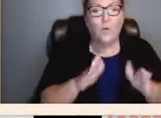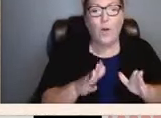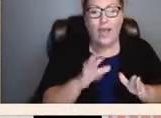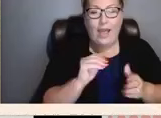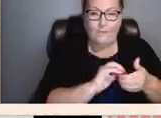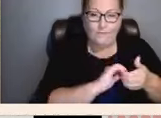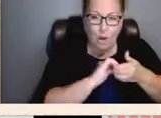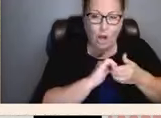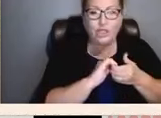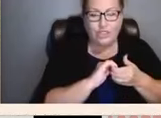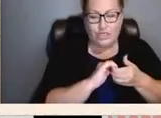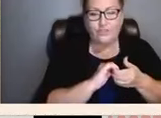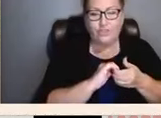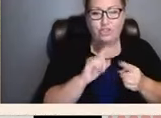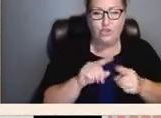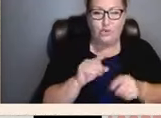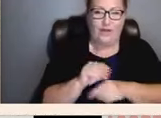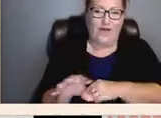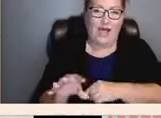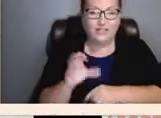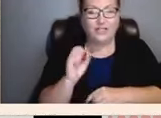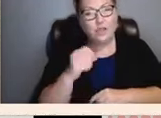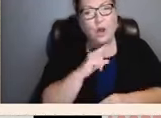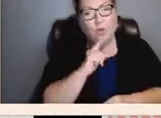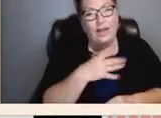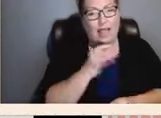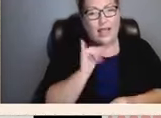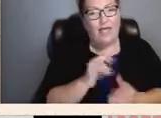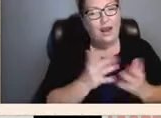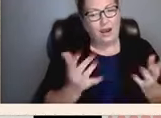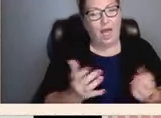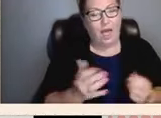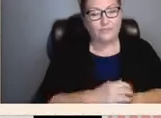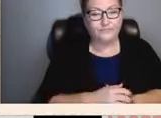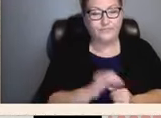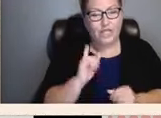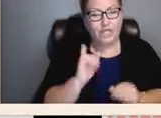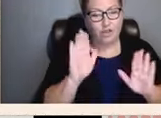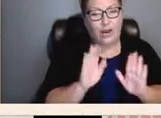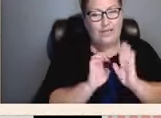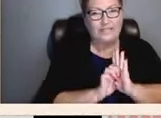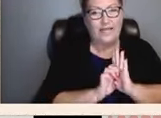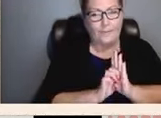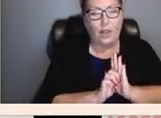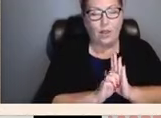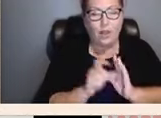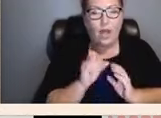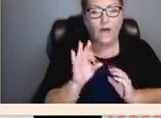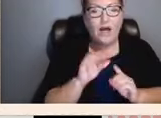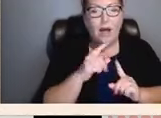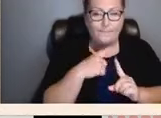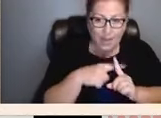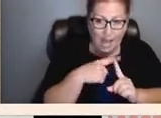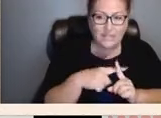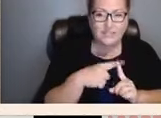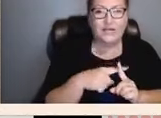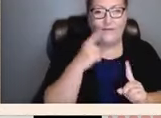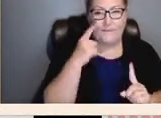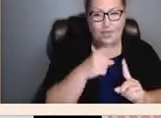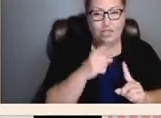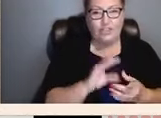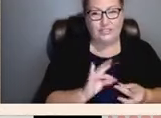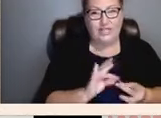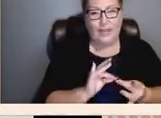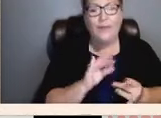to advise. So I really like this a lot. So this is a great example of a positive mission statement that uses